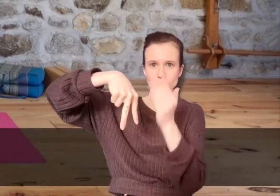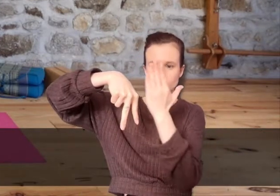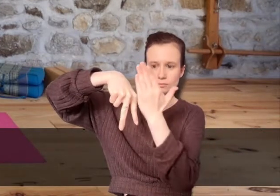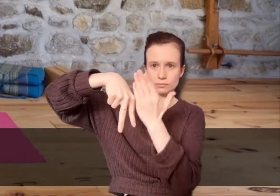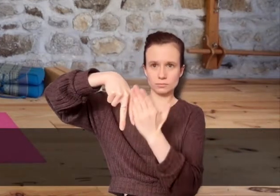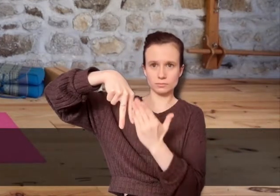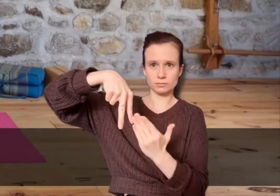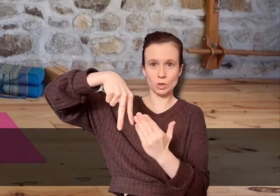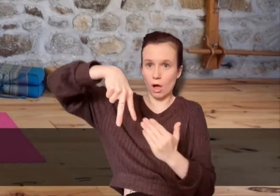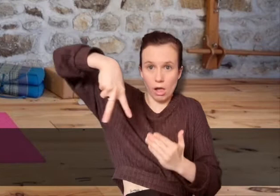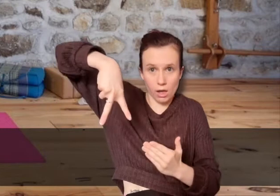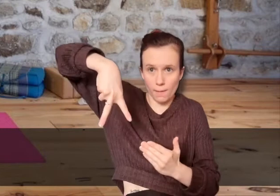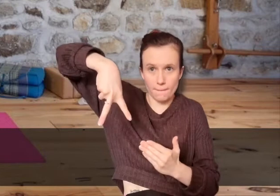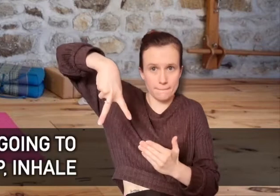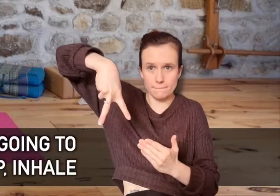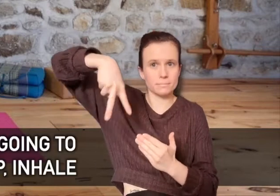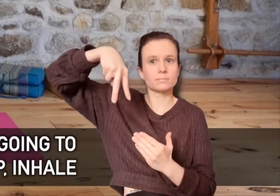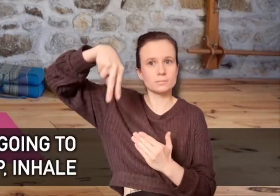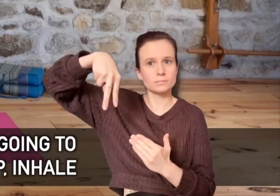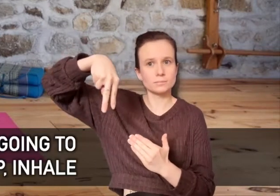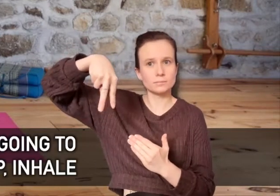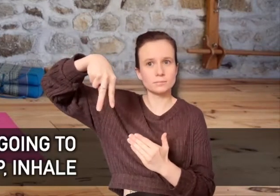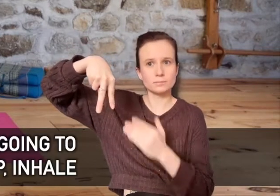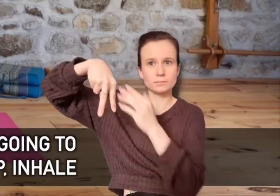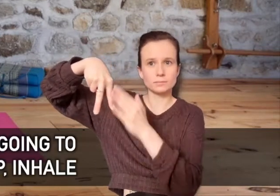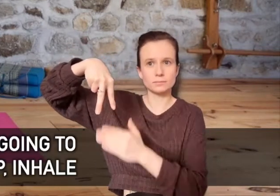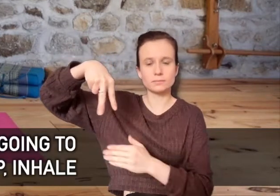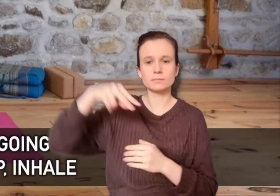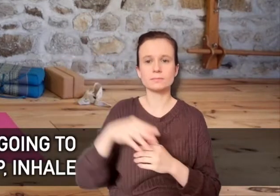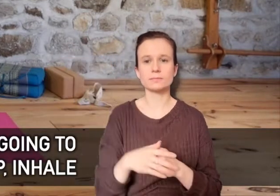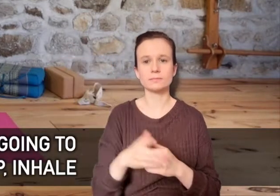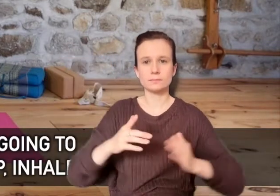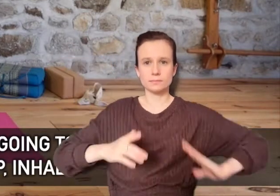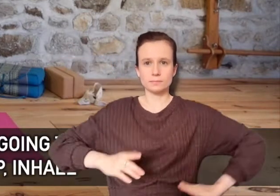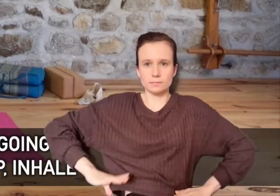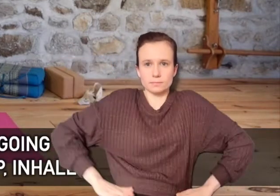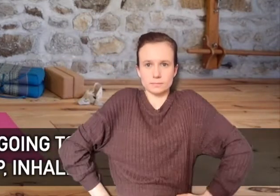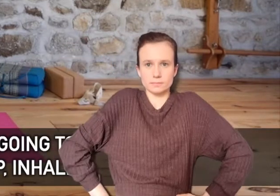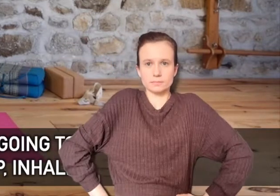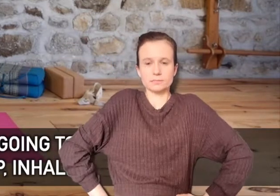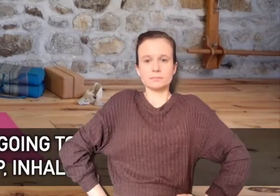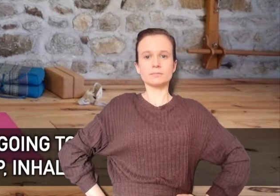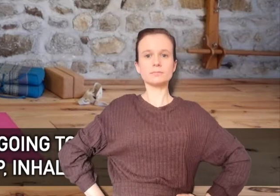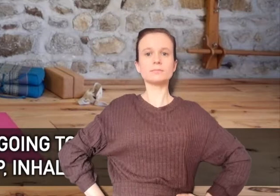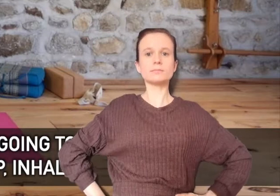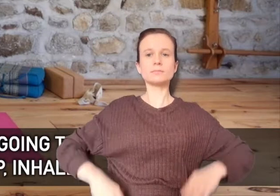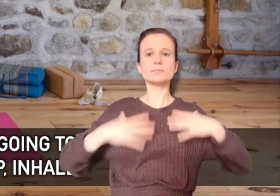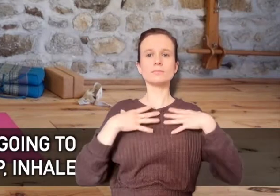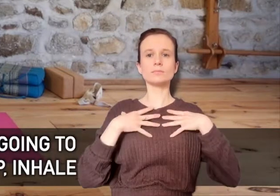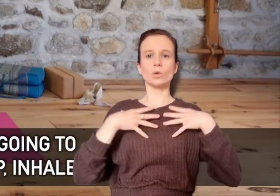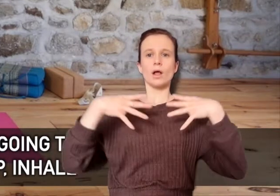width of the hip, yeah? From there, hands on the hips, you're going to lift the chest, pulling the sternum